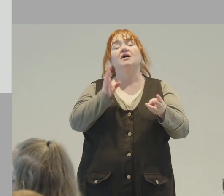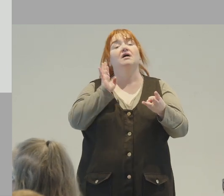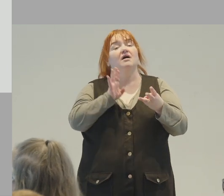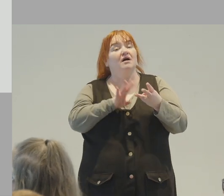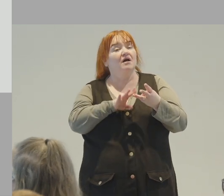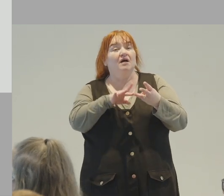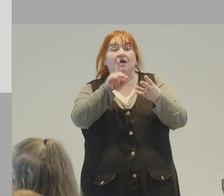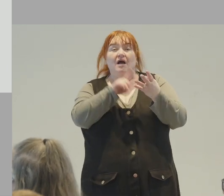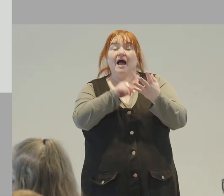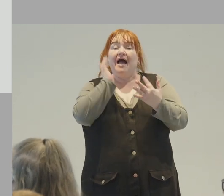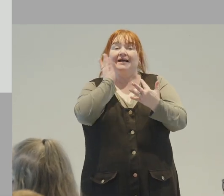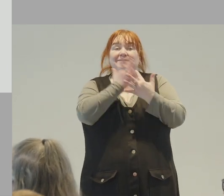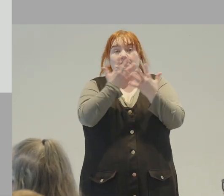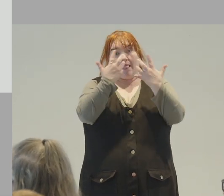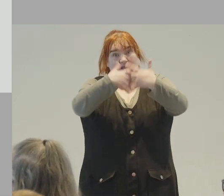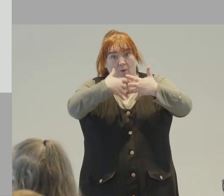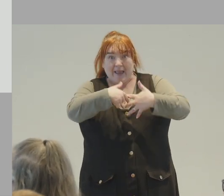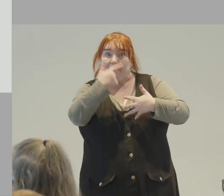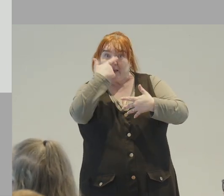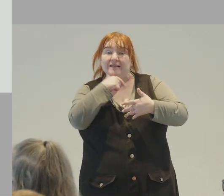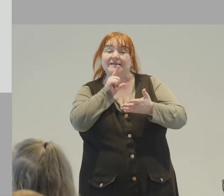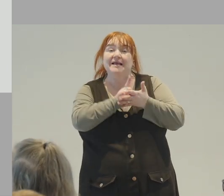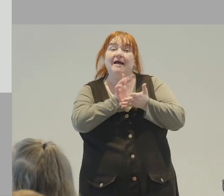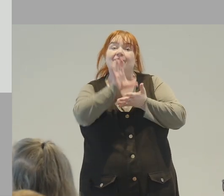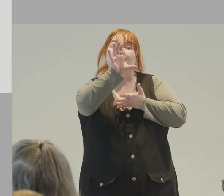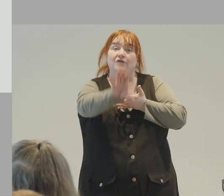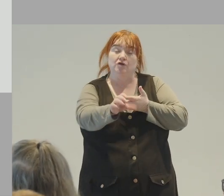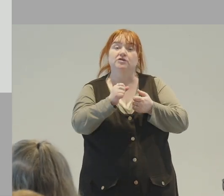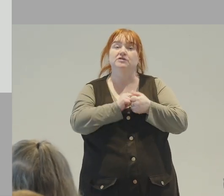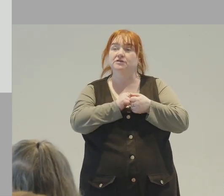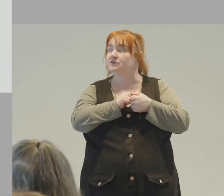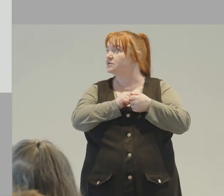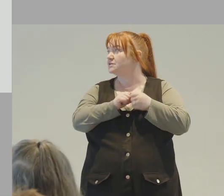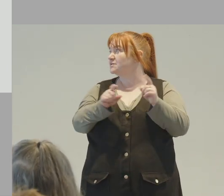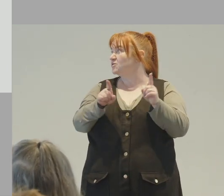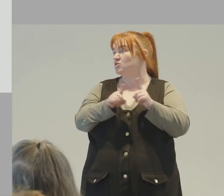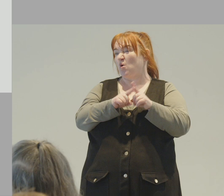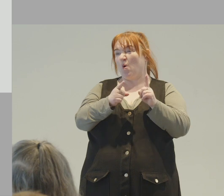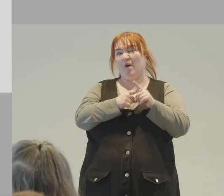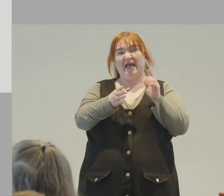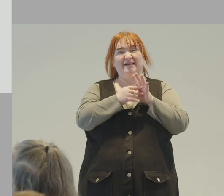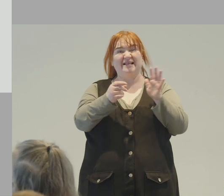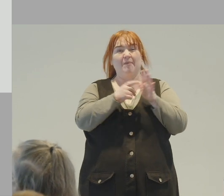cover accessible equipment. Too fast. So something like a screen reader.